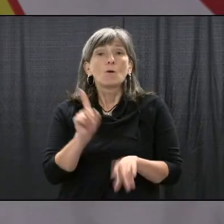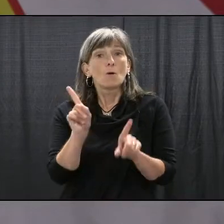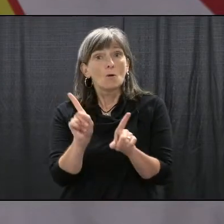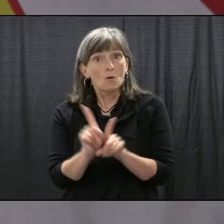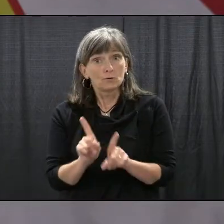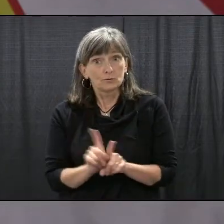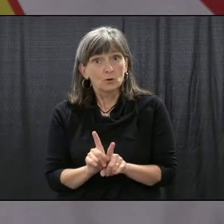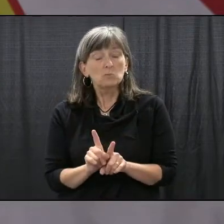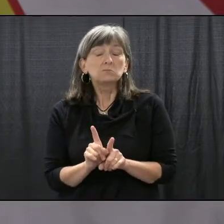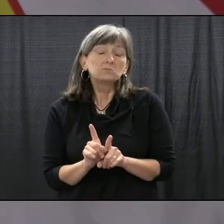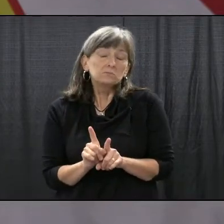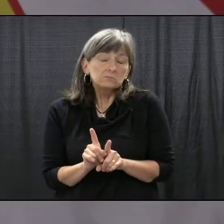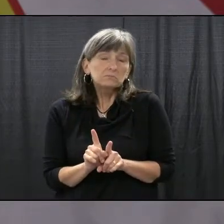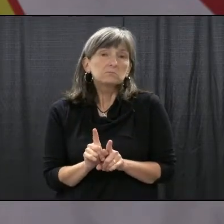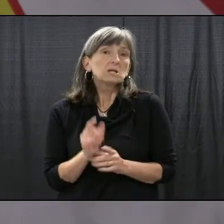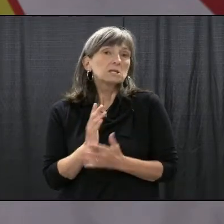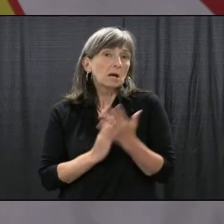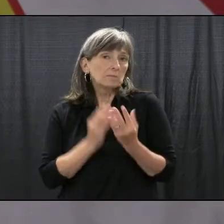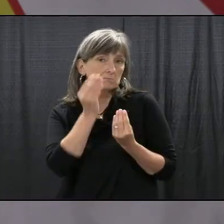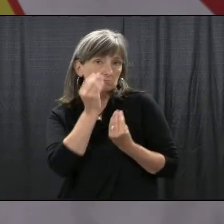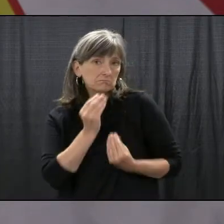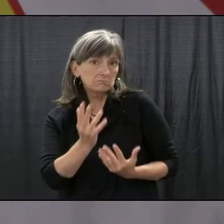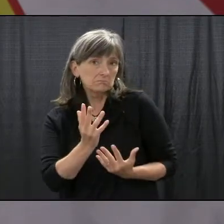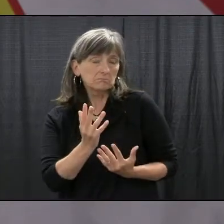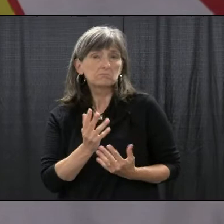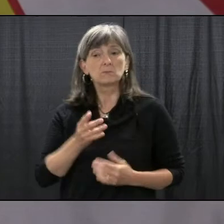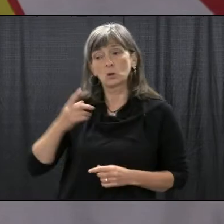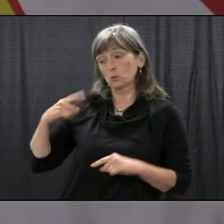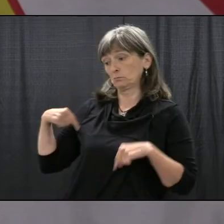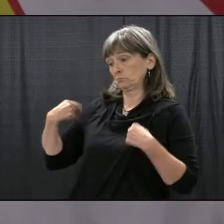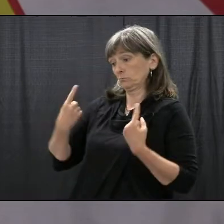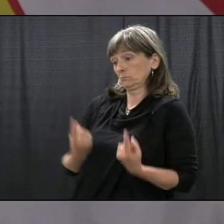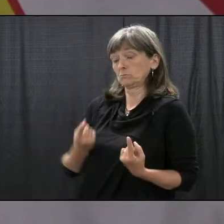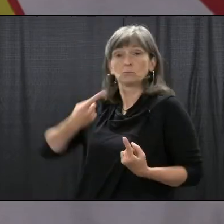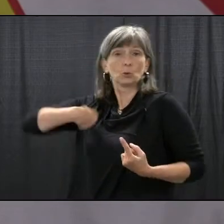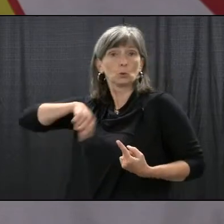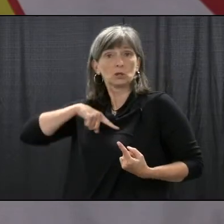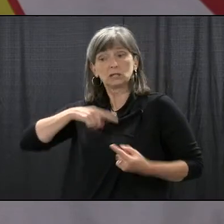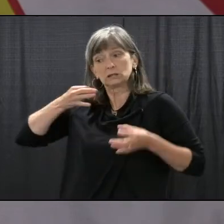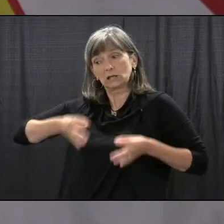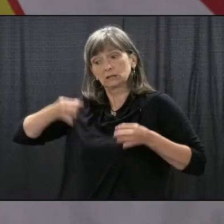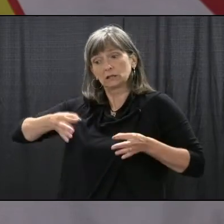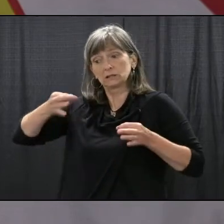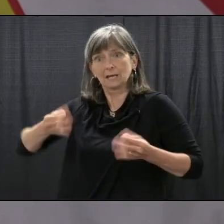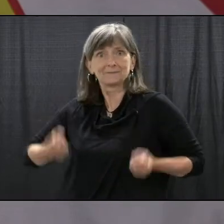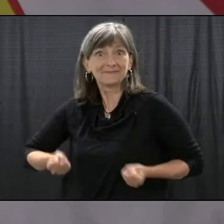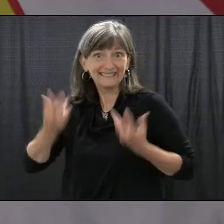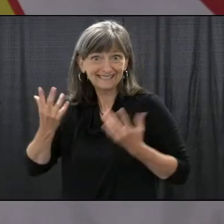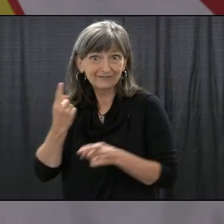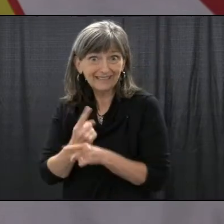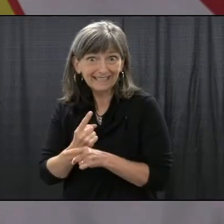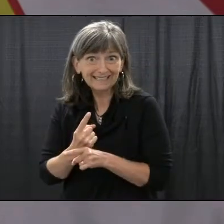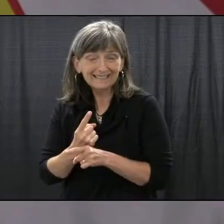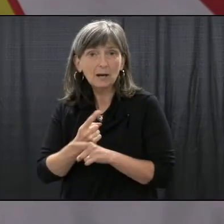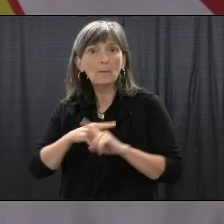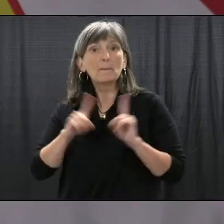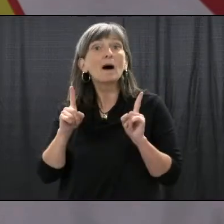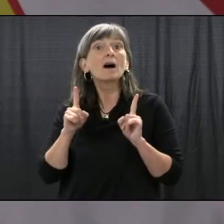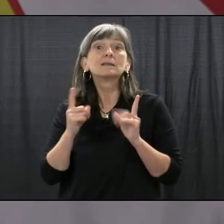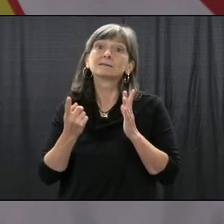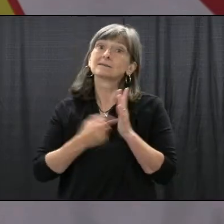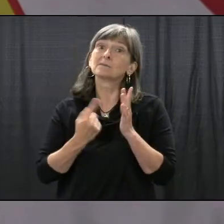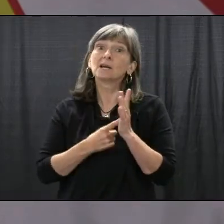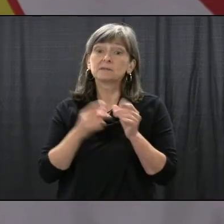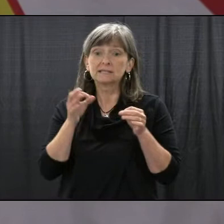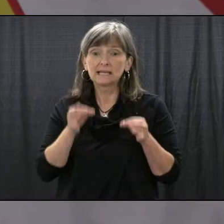help alleviate your fears is that, like all the decisions that we have made in COVID-19, they are not static. They are